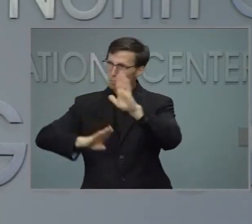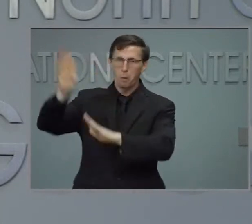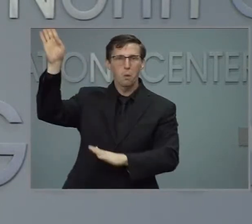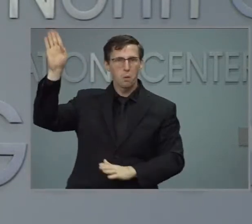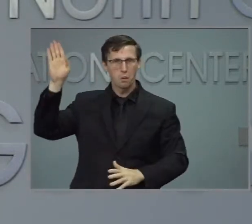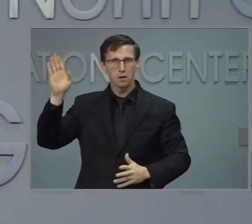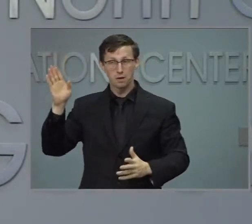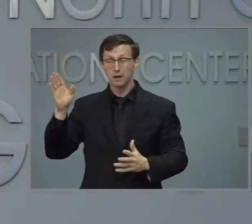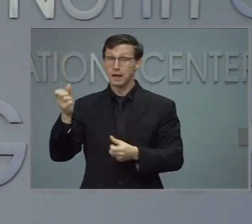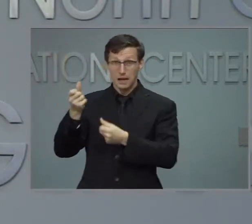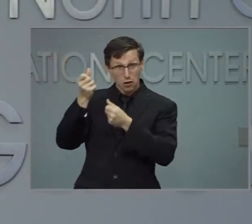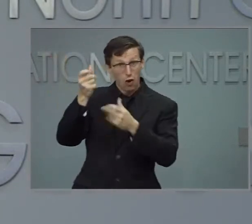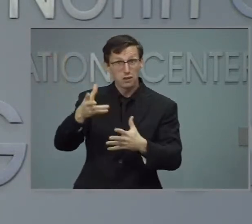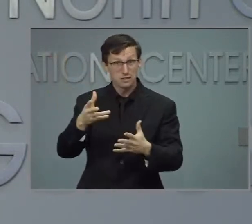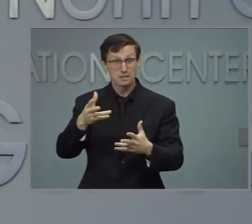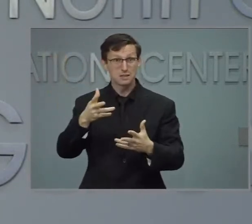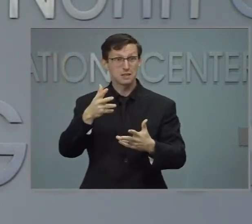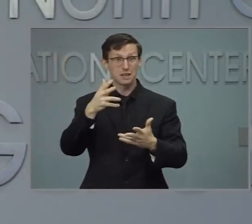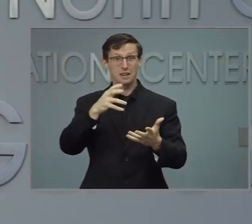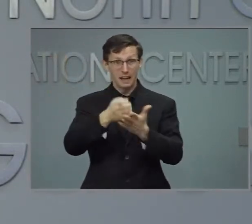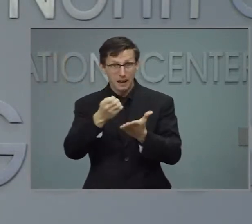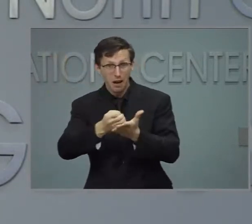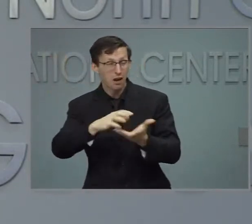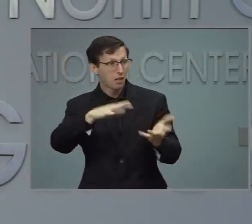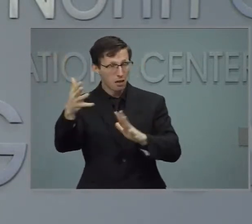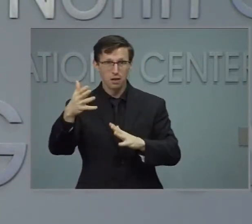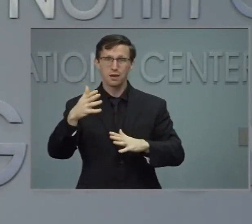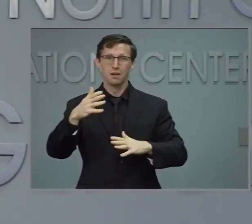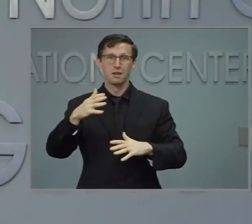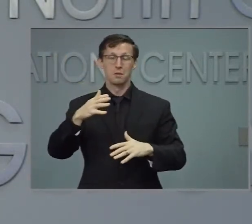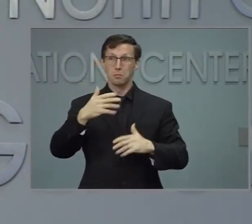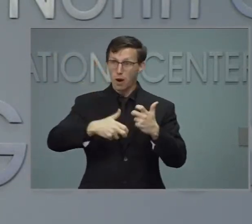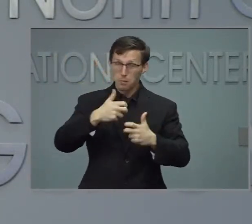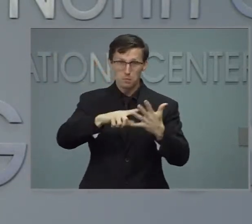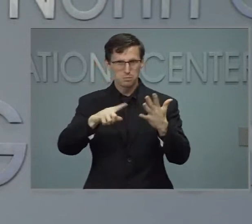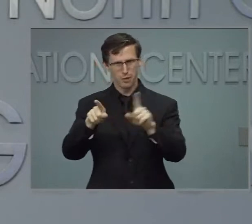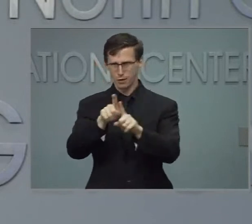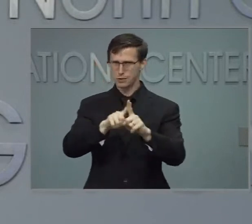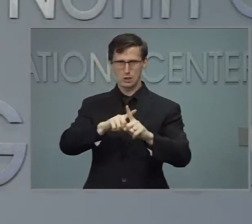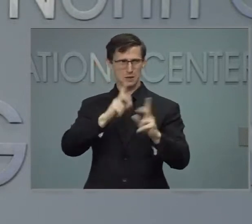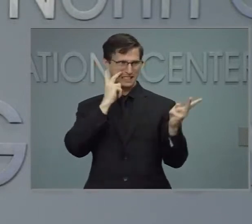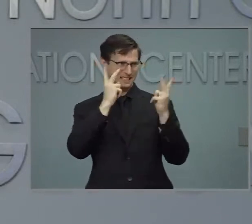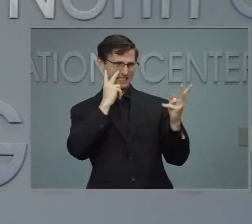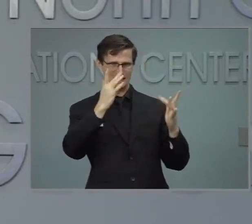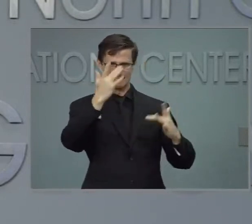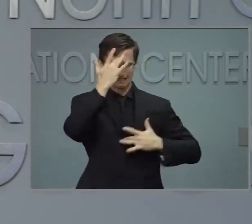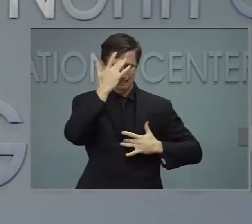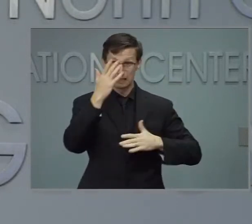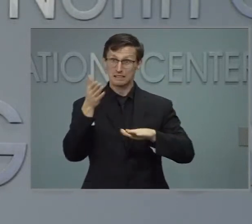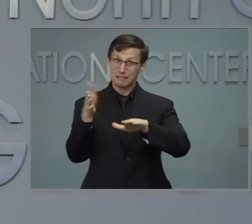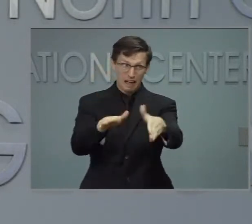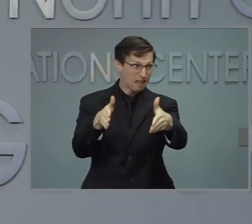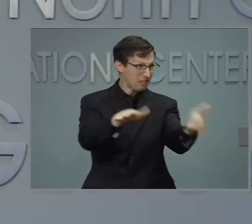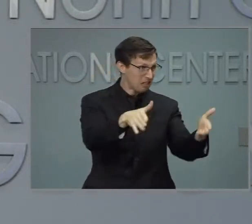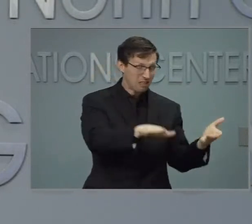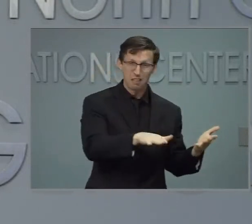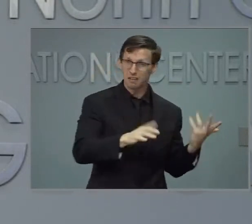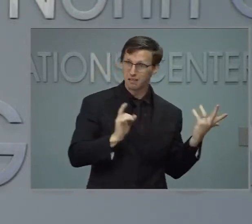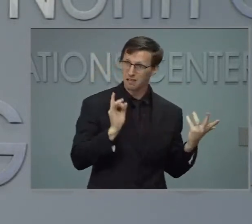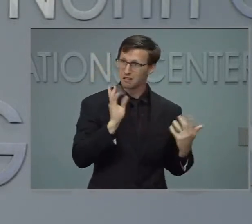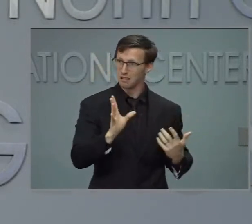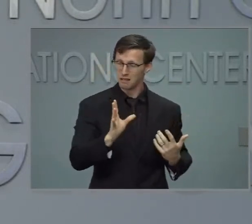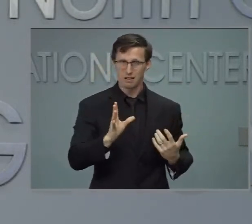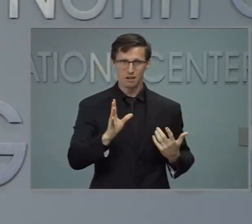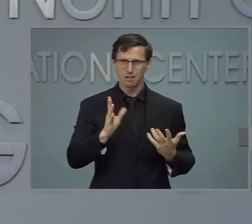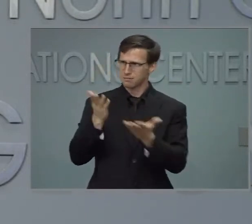inconvenience and sickness and death that comes with it. I think we've all got to pull together to do this. We